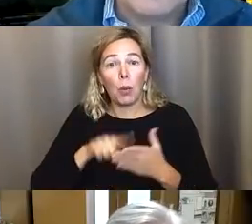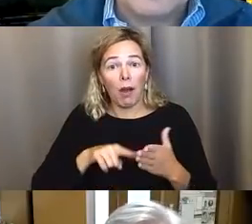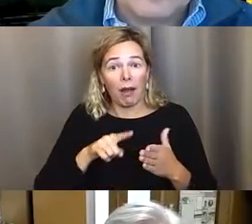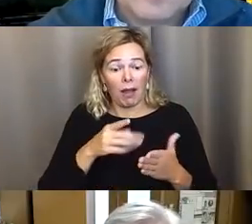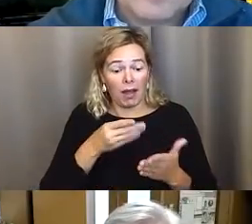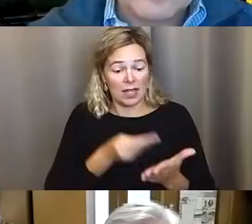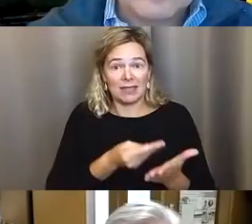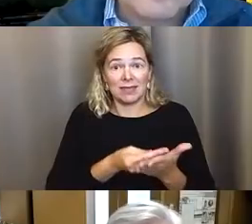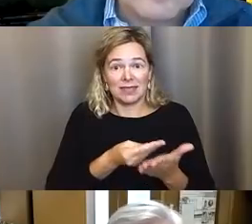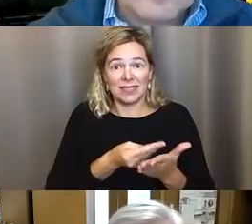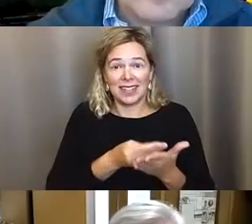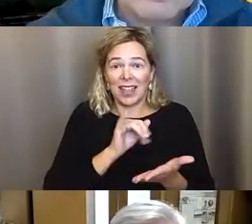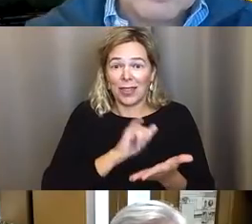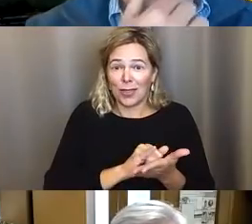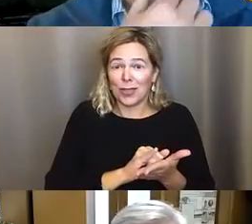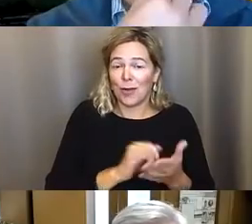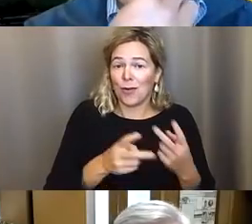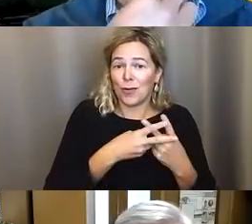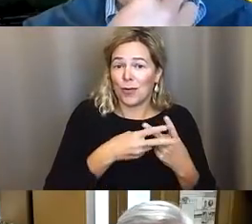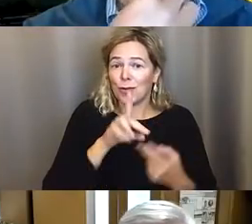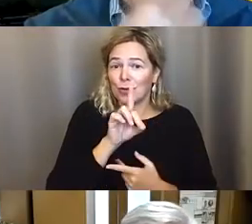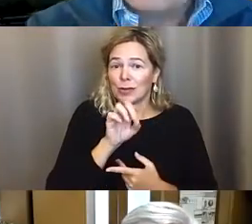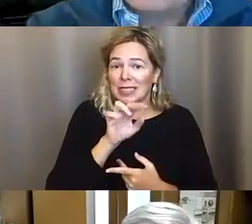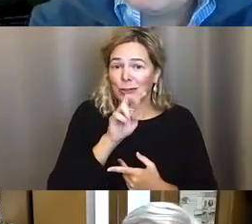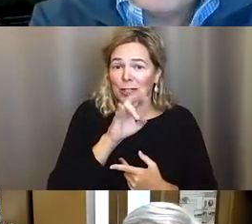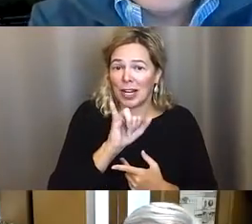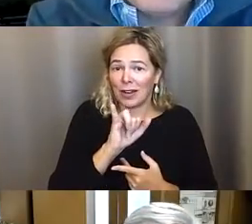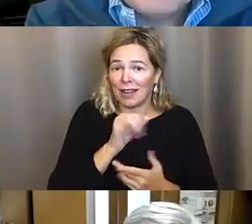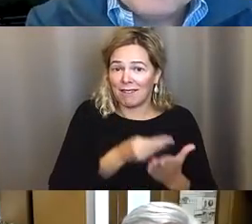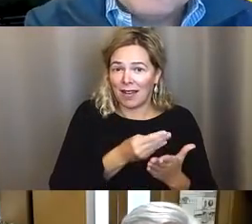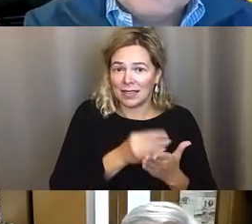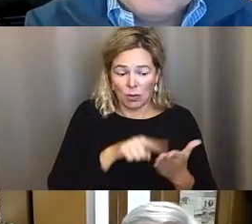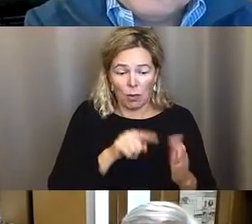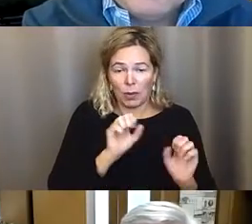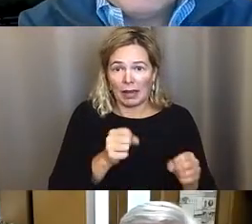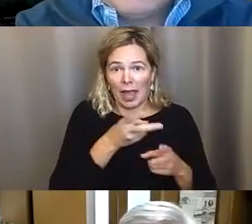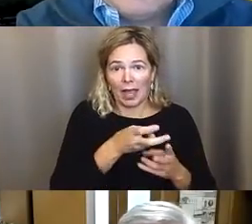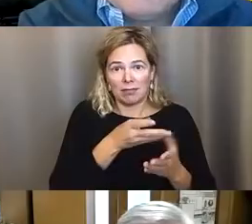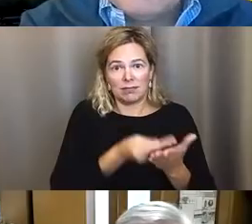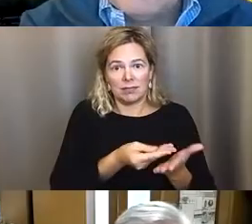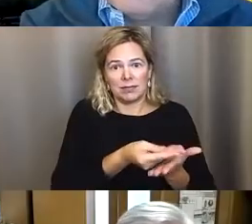what discretionary funds can and can't be used for. So if you go to that list that I mentioned that's in the